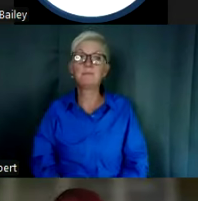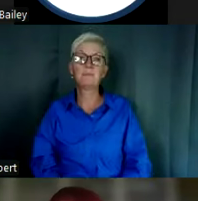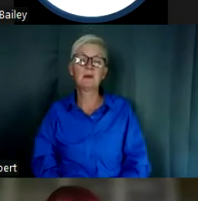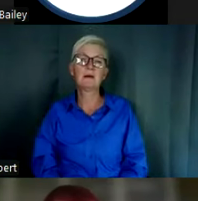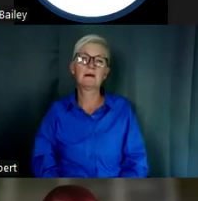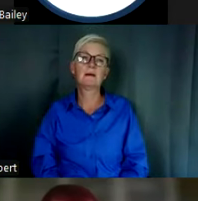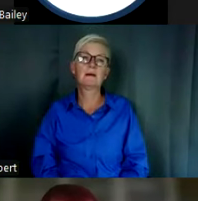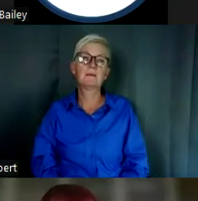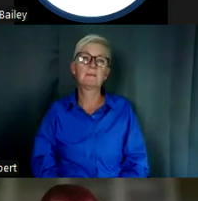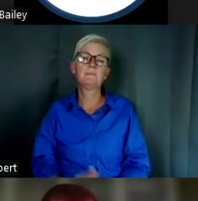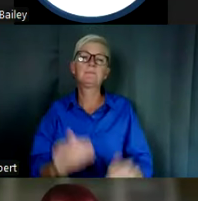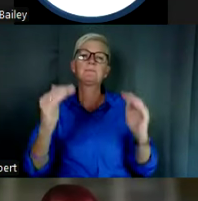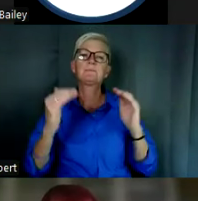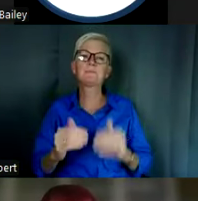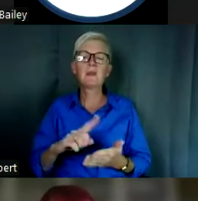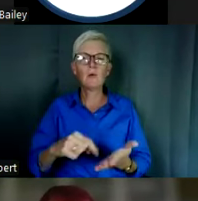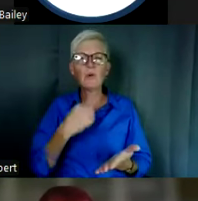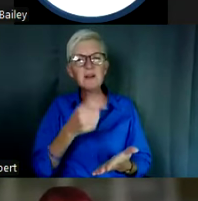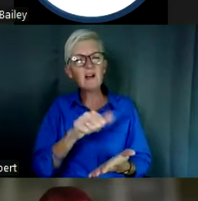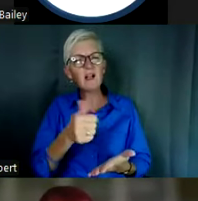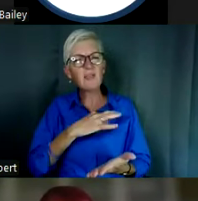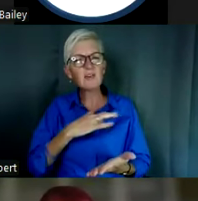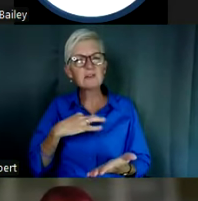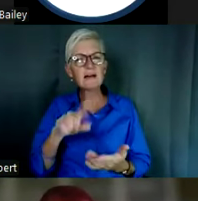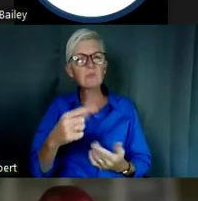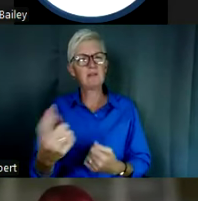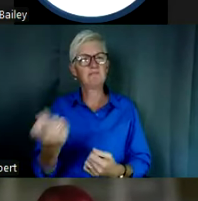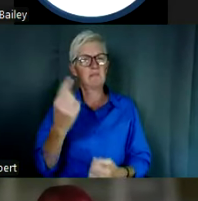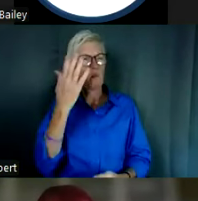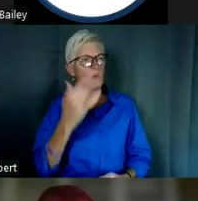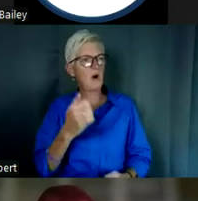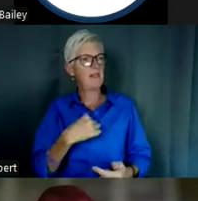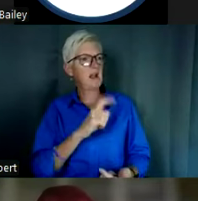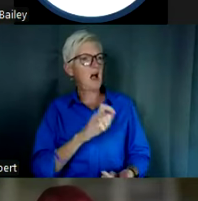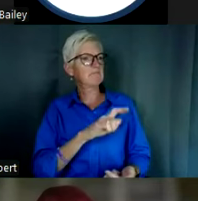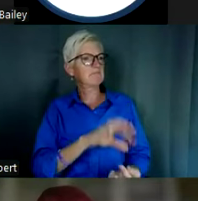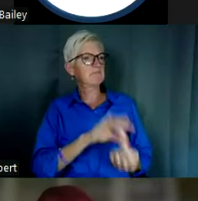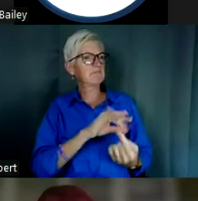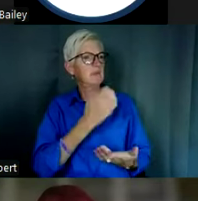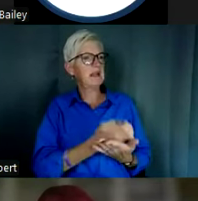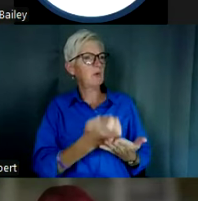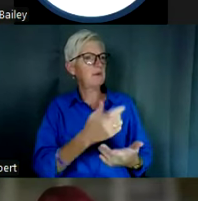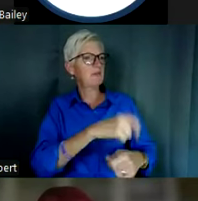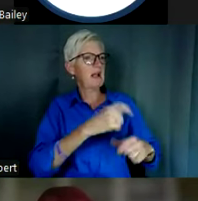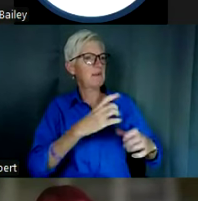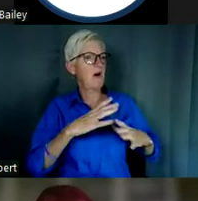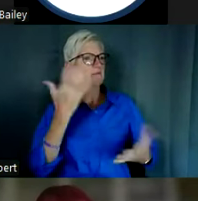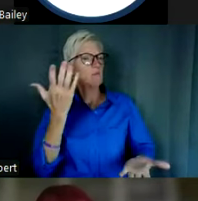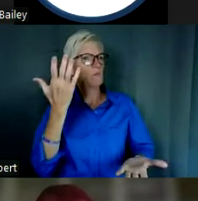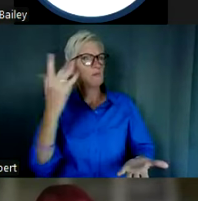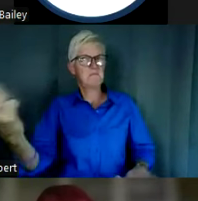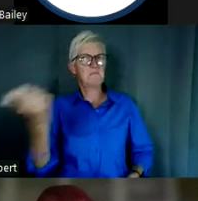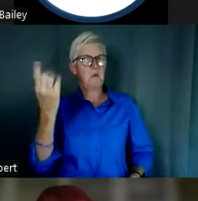8. What can I tell other employees when they're asking me why someone got a special piece of equipment or time off? You